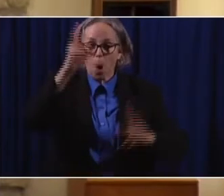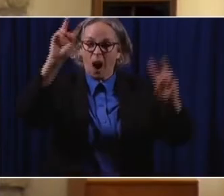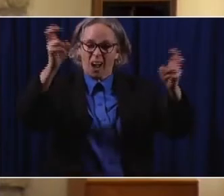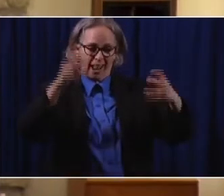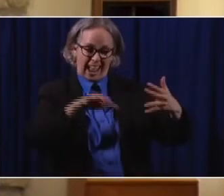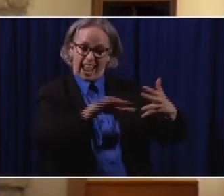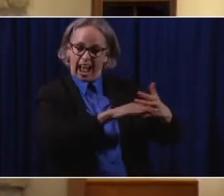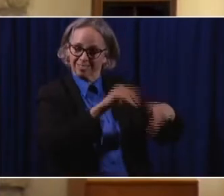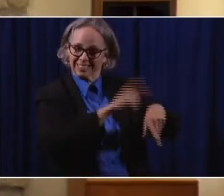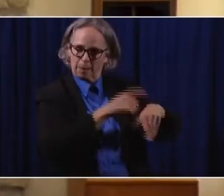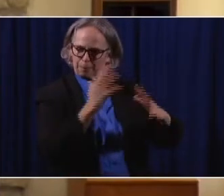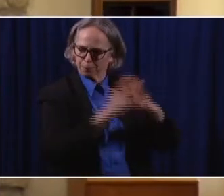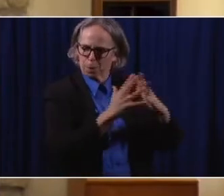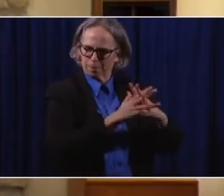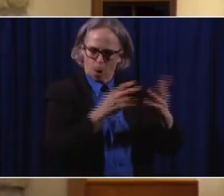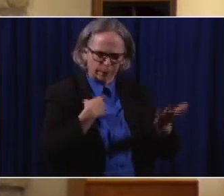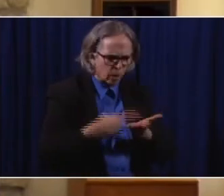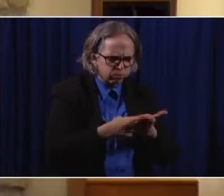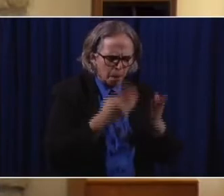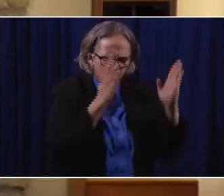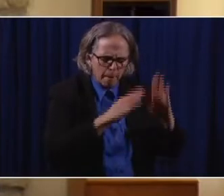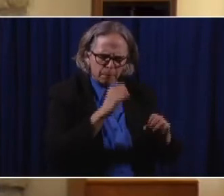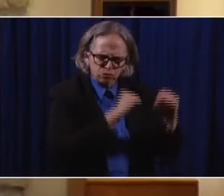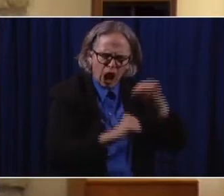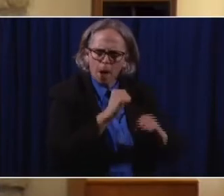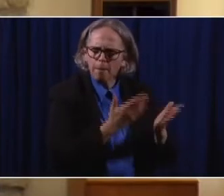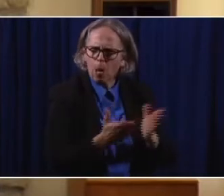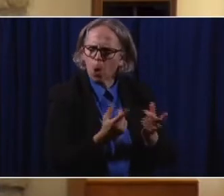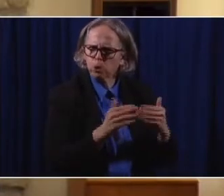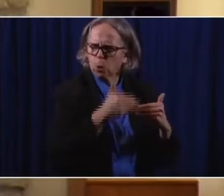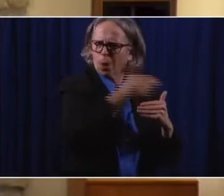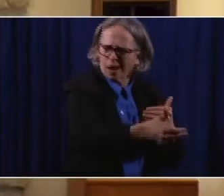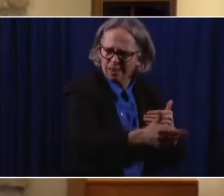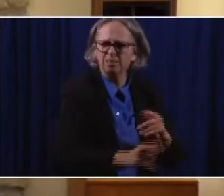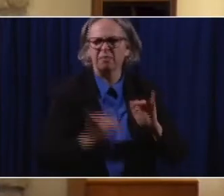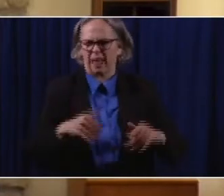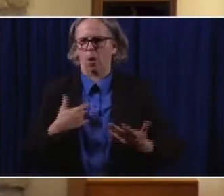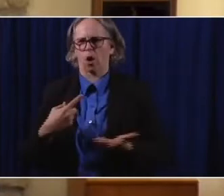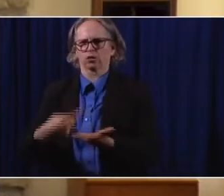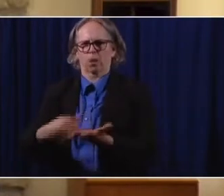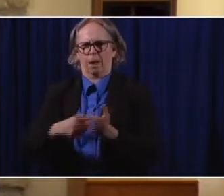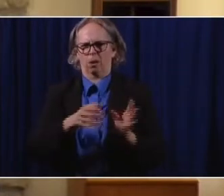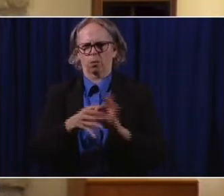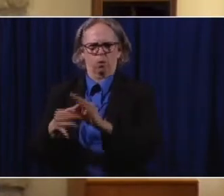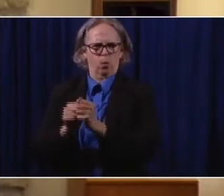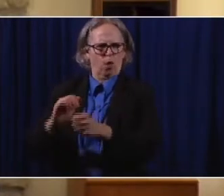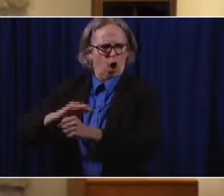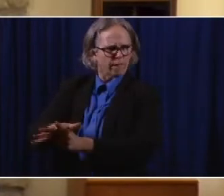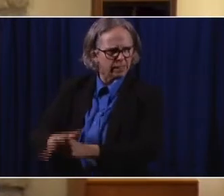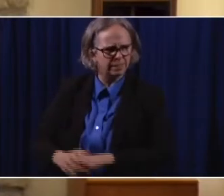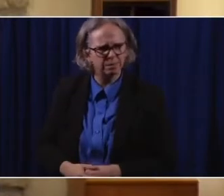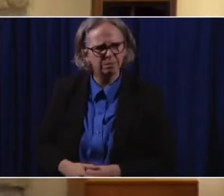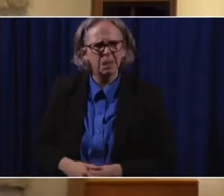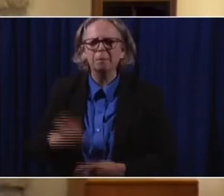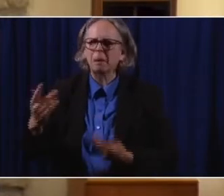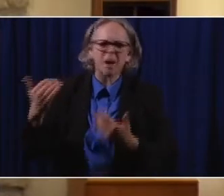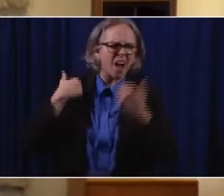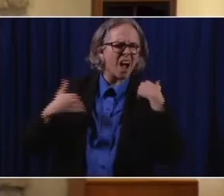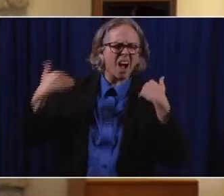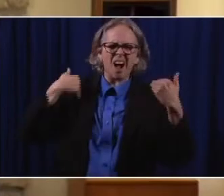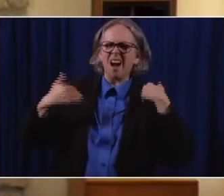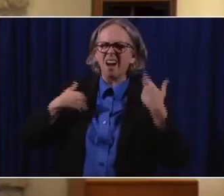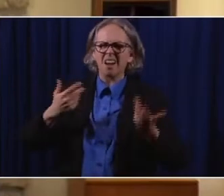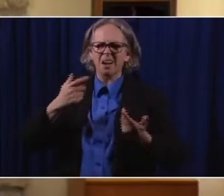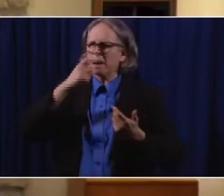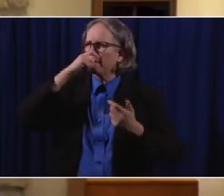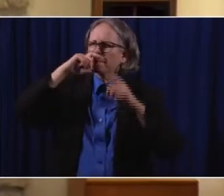get questions all the time. Mike, when's this going to be over? Governor, when I can take off my mask? I'm sick of the mask. When